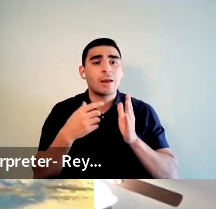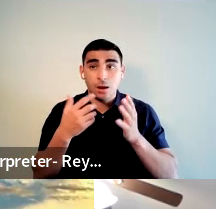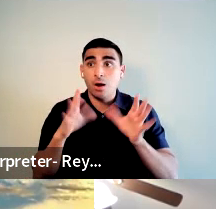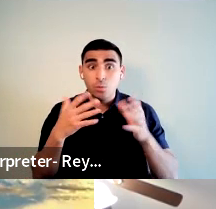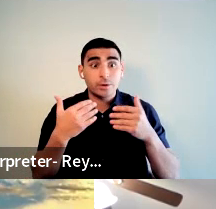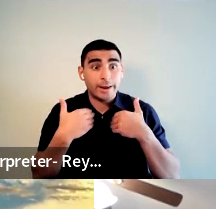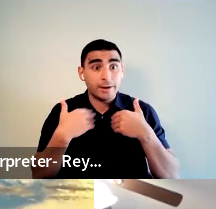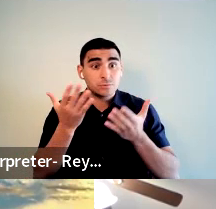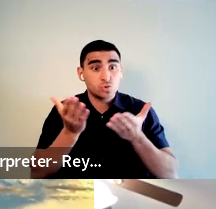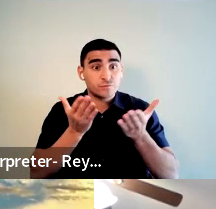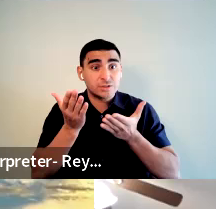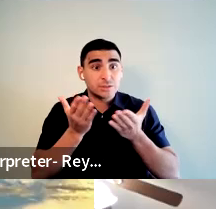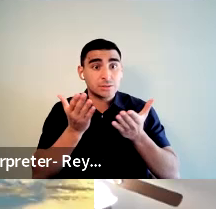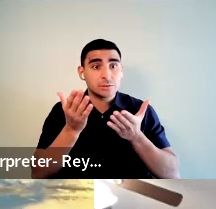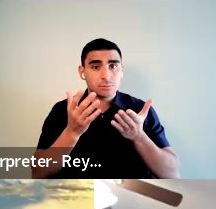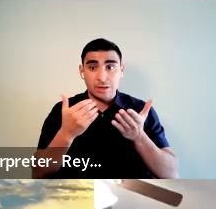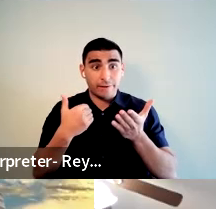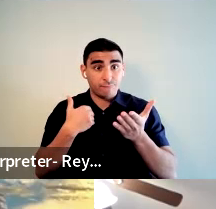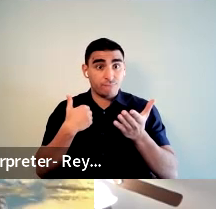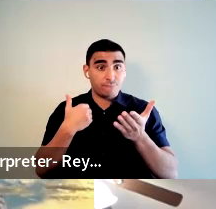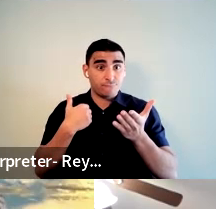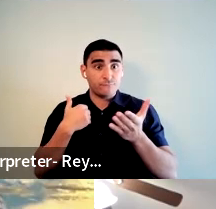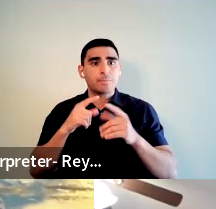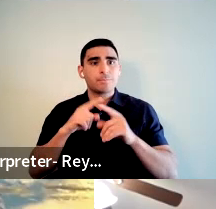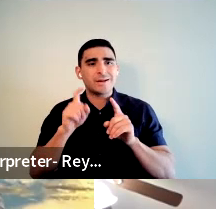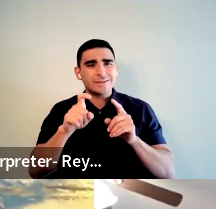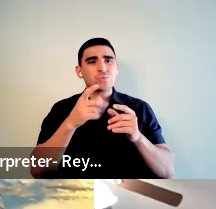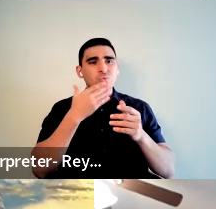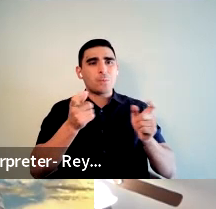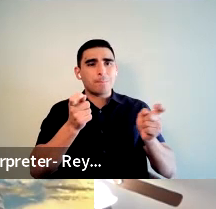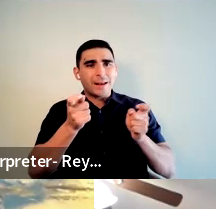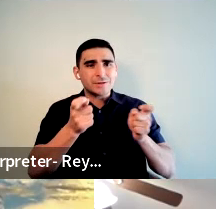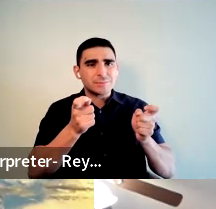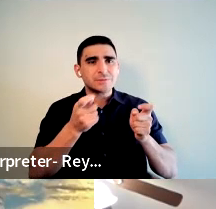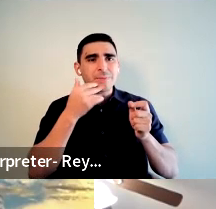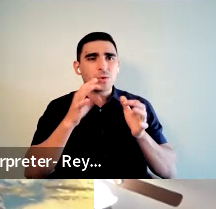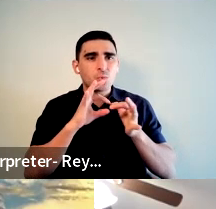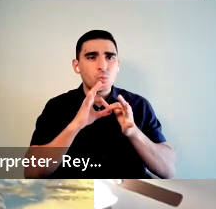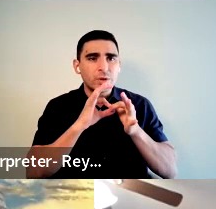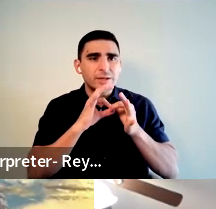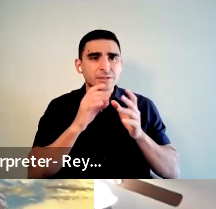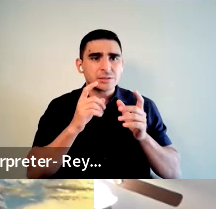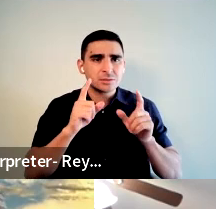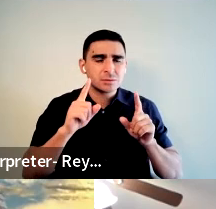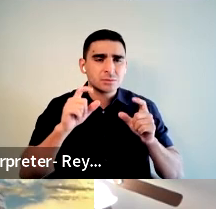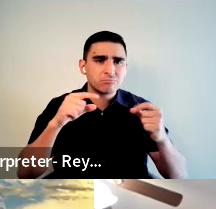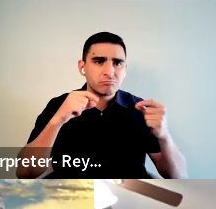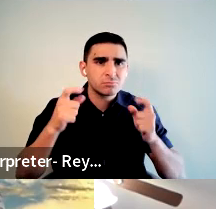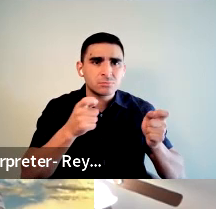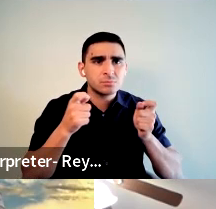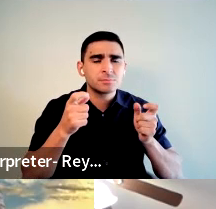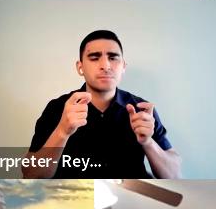services that really need to be resourced as well as supported. And there are some,